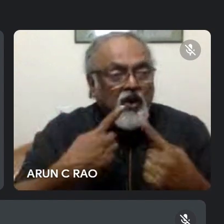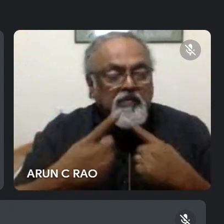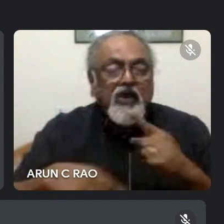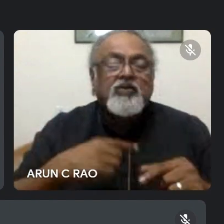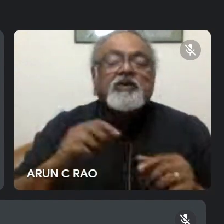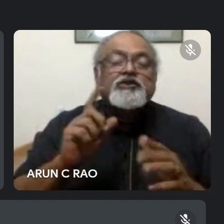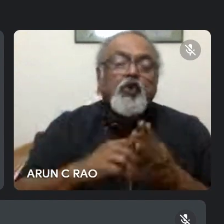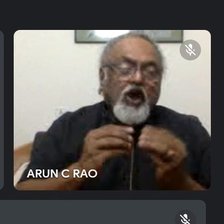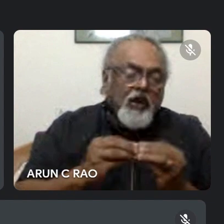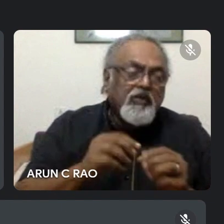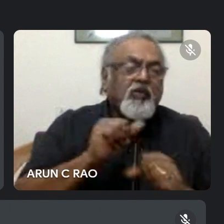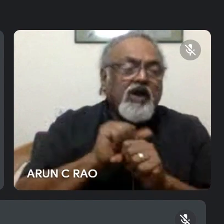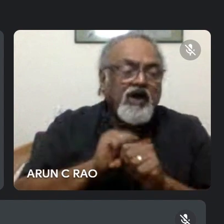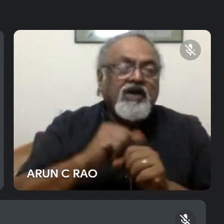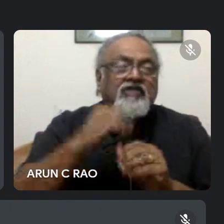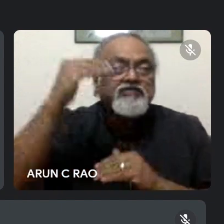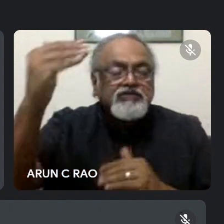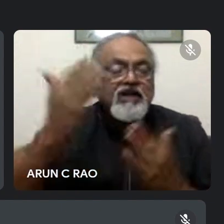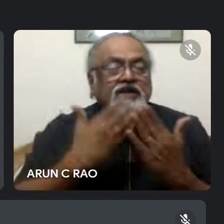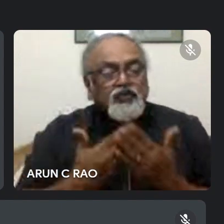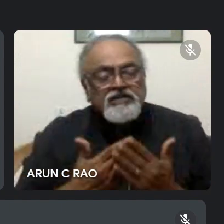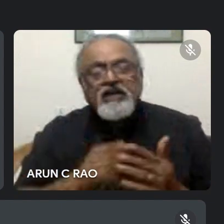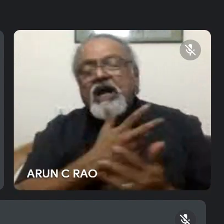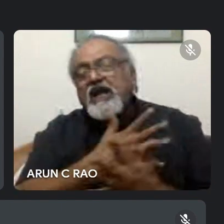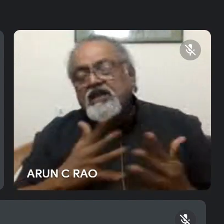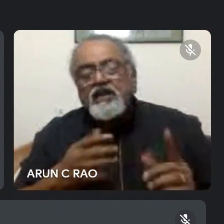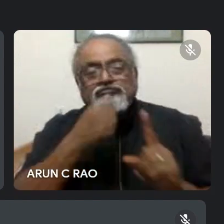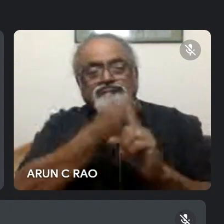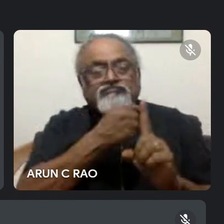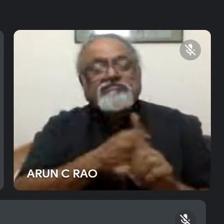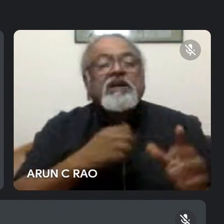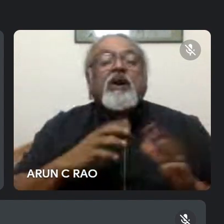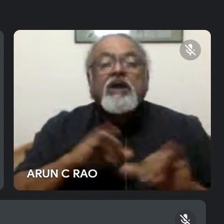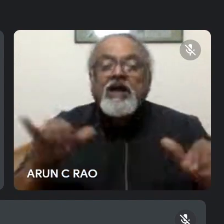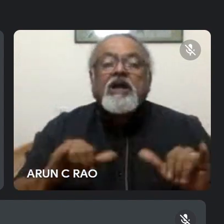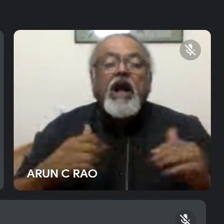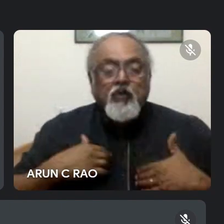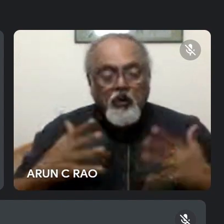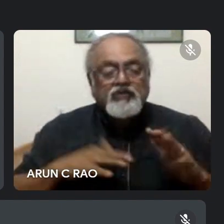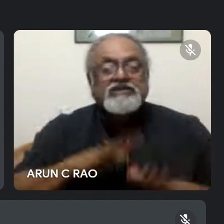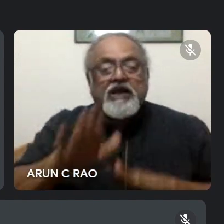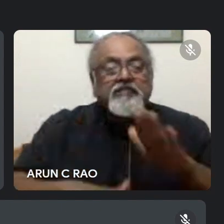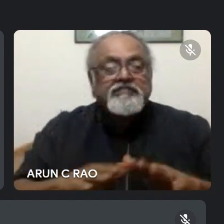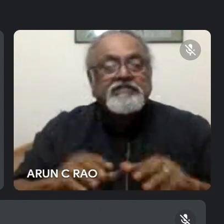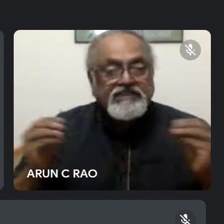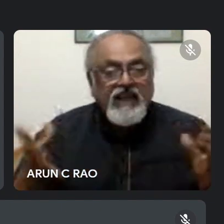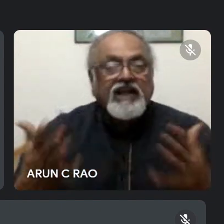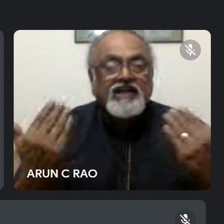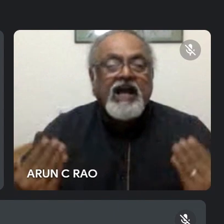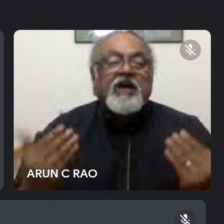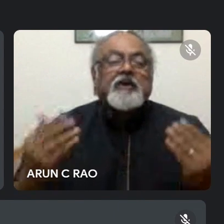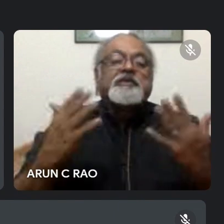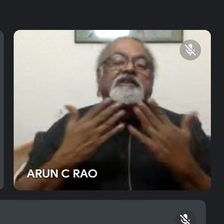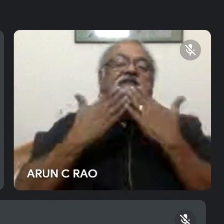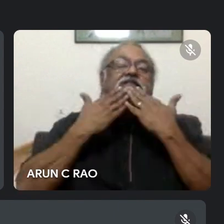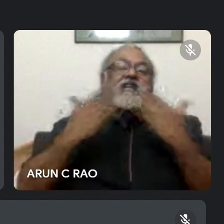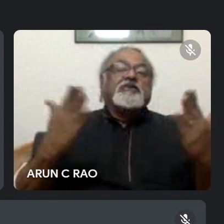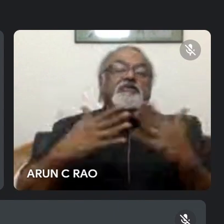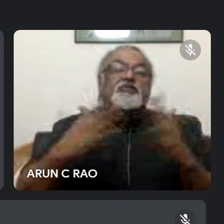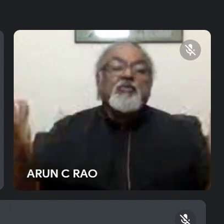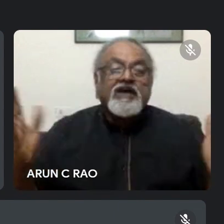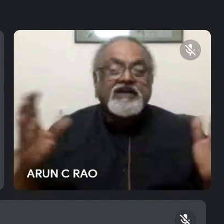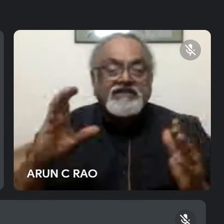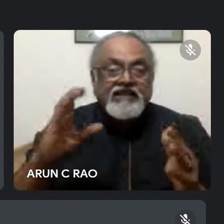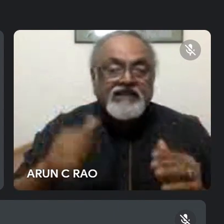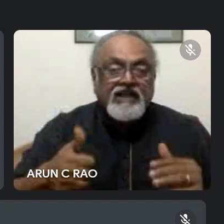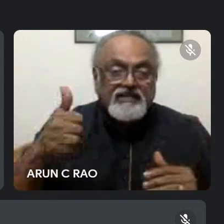So that's sort of the kind of advocacy that I want to really step into now. Thank you so much, Chetan, and everyone for listening.